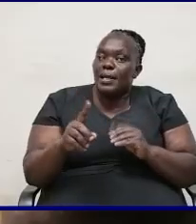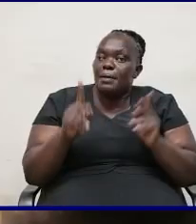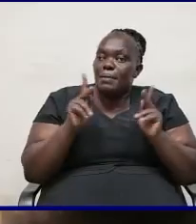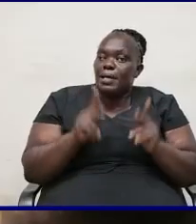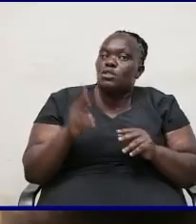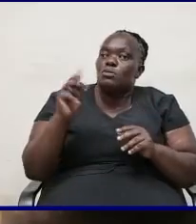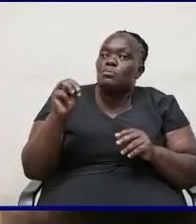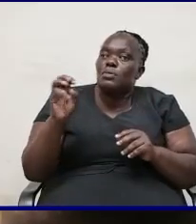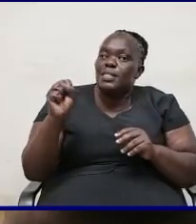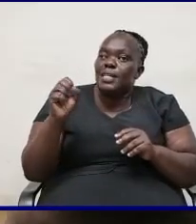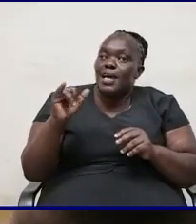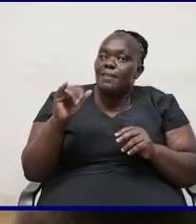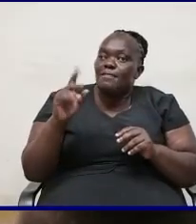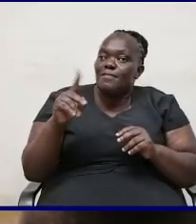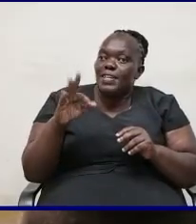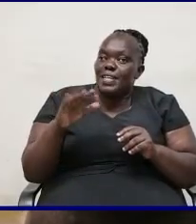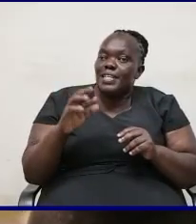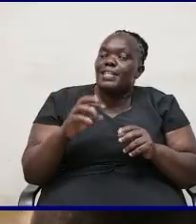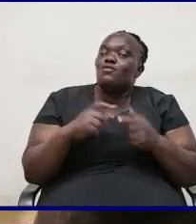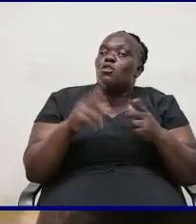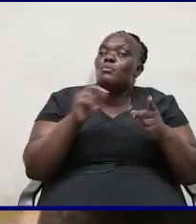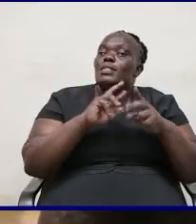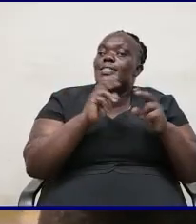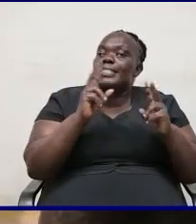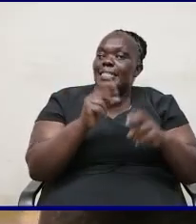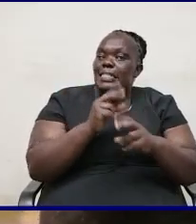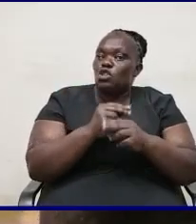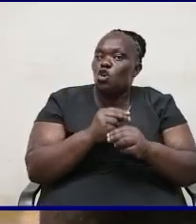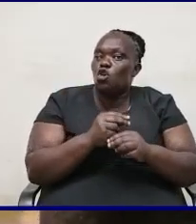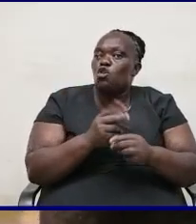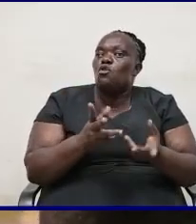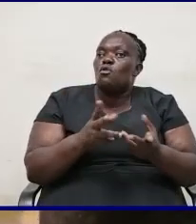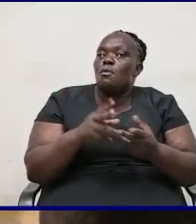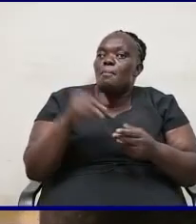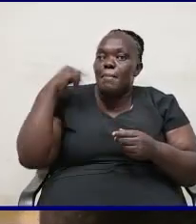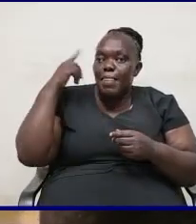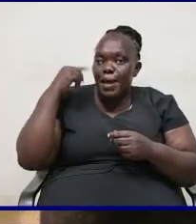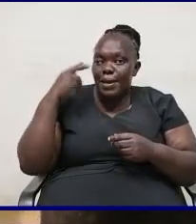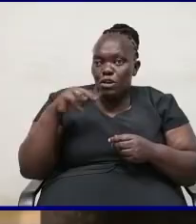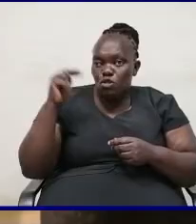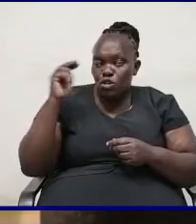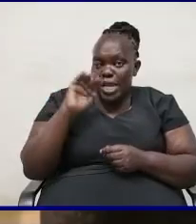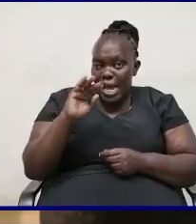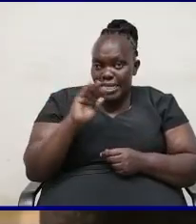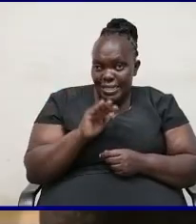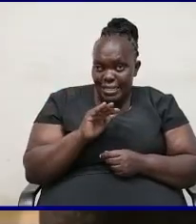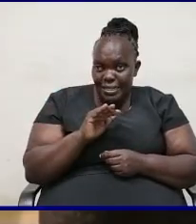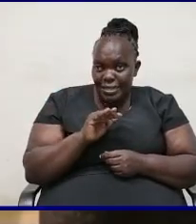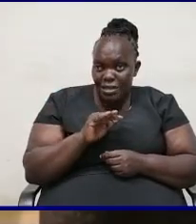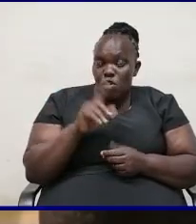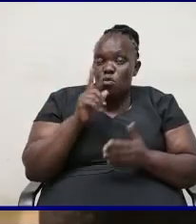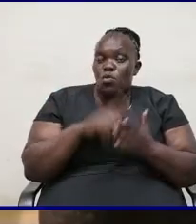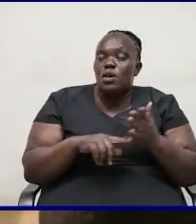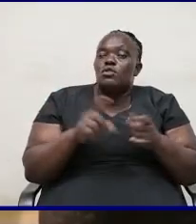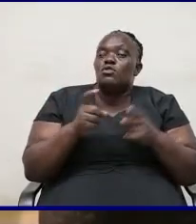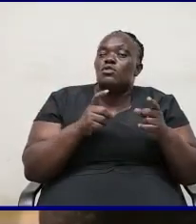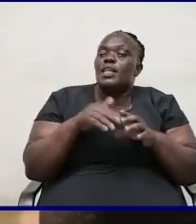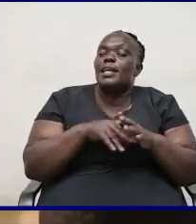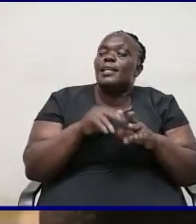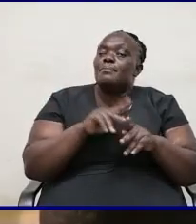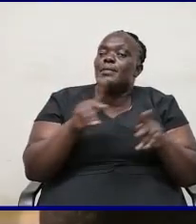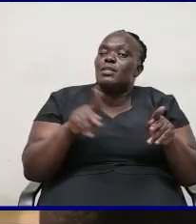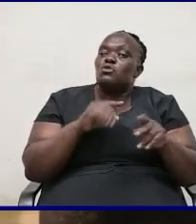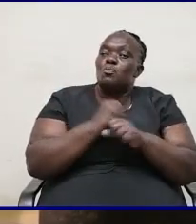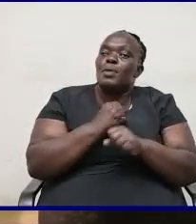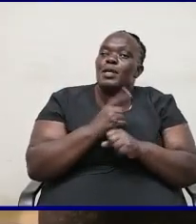called Msafiri Ile Moja on TikTok from Mathare North. She's asking, what measures are in place to